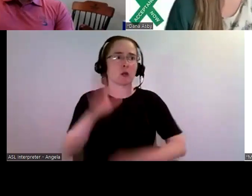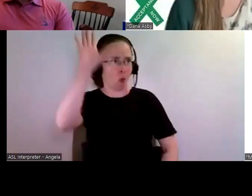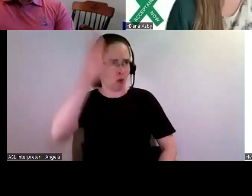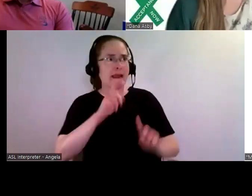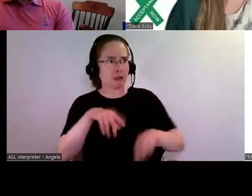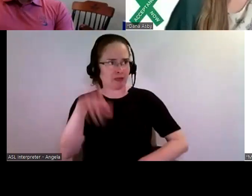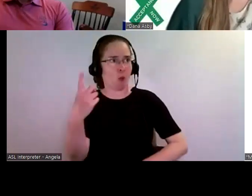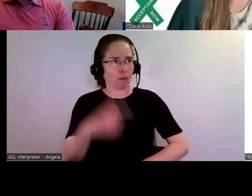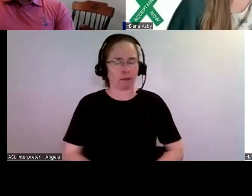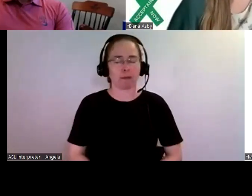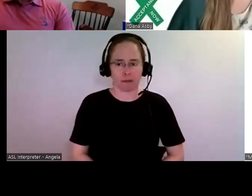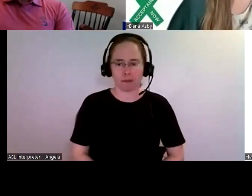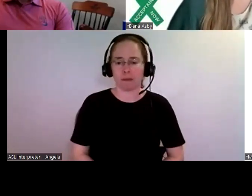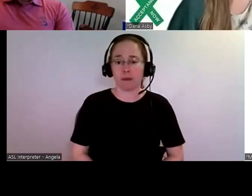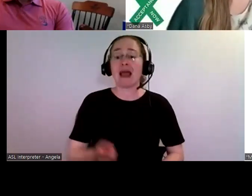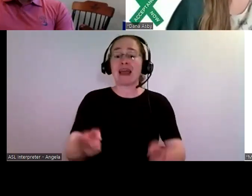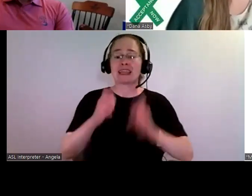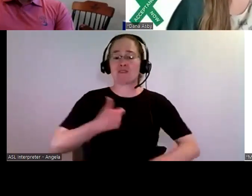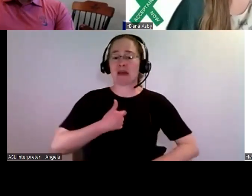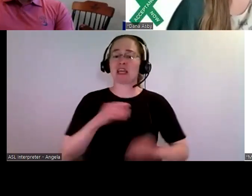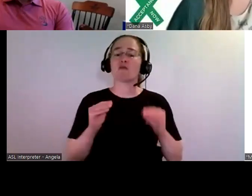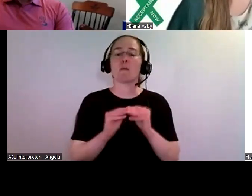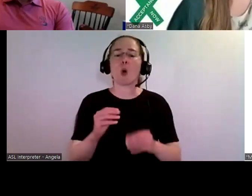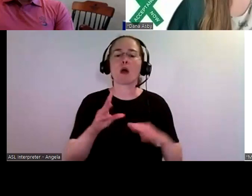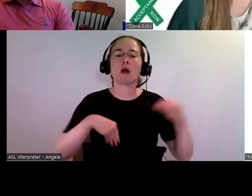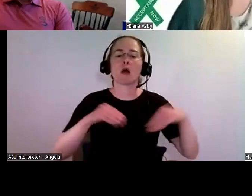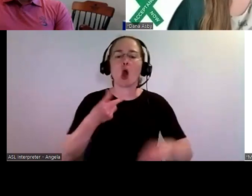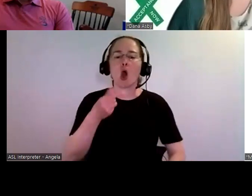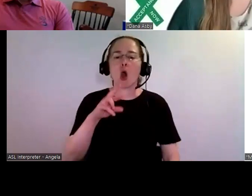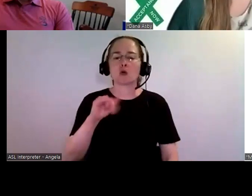that. Give myself a little bit more grace.